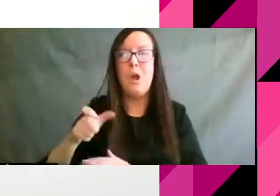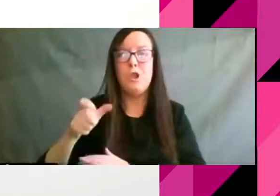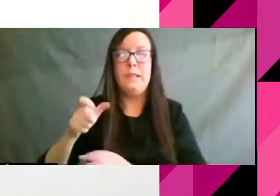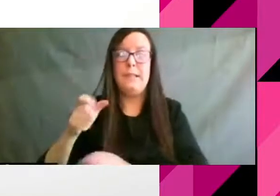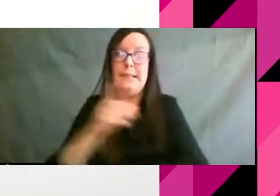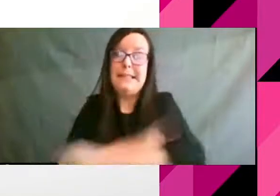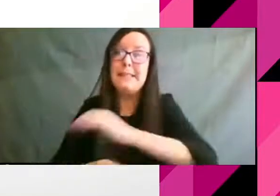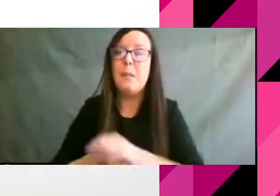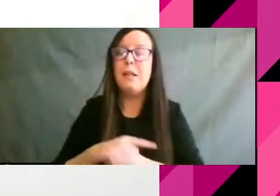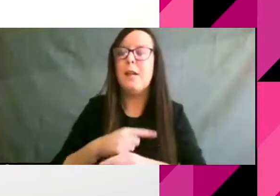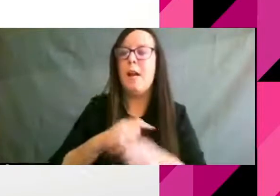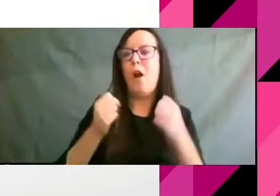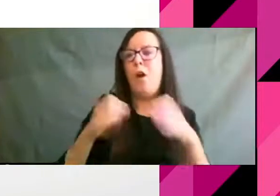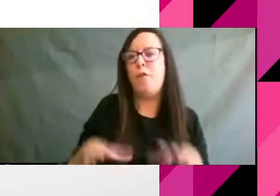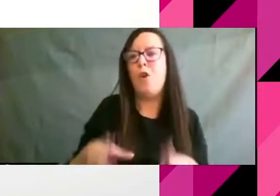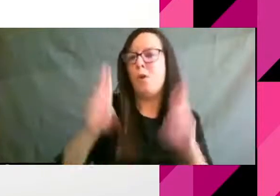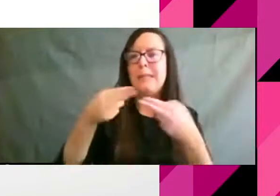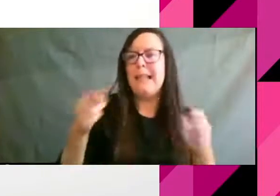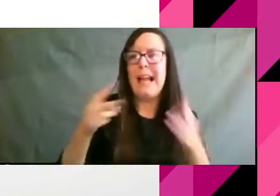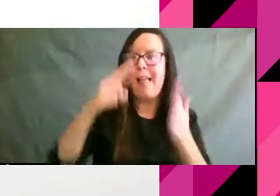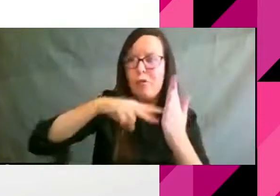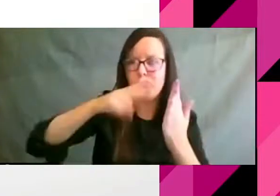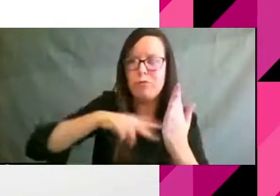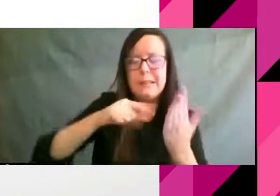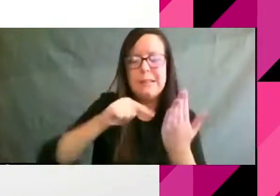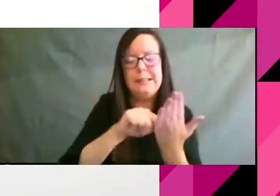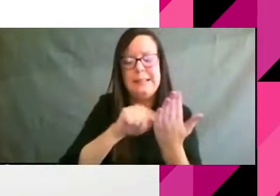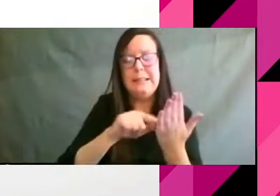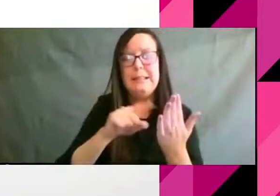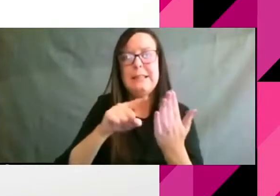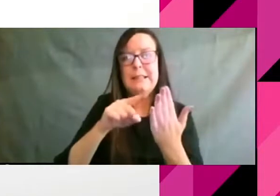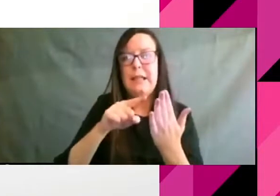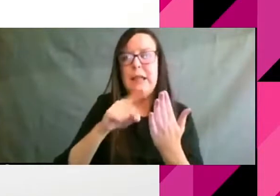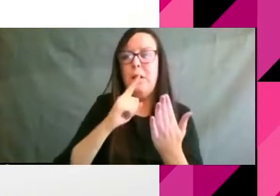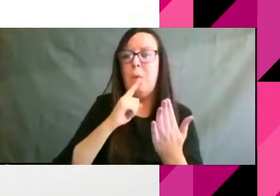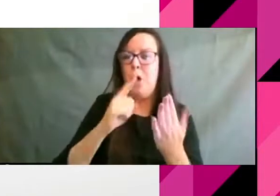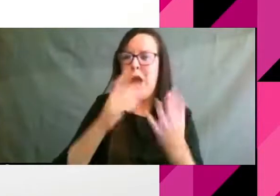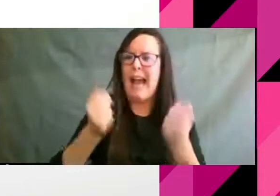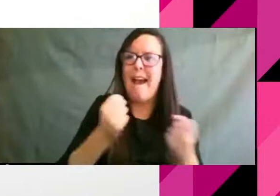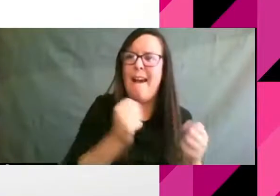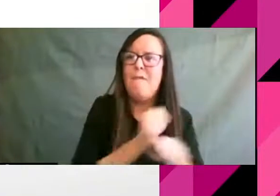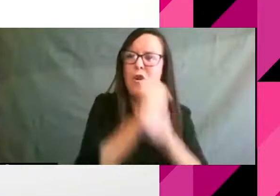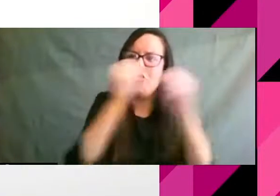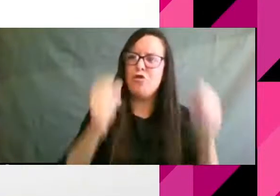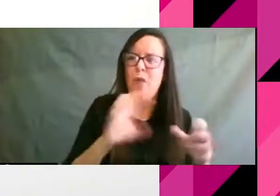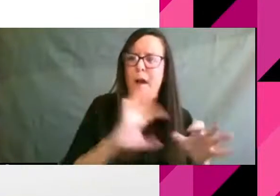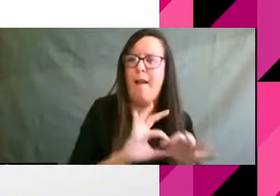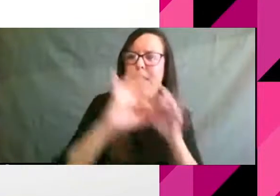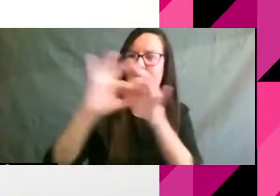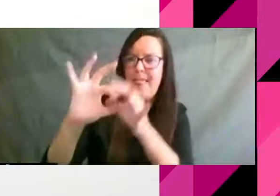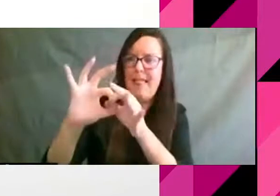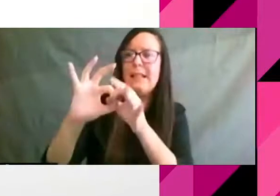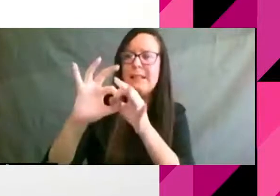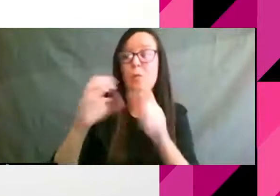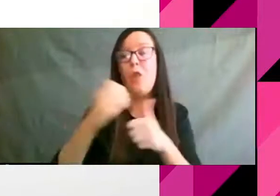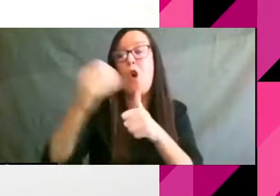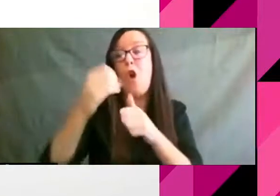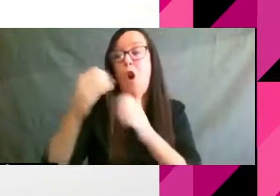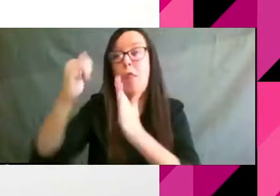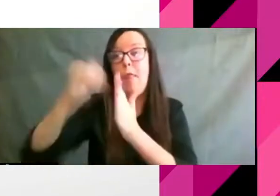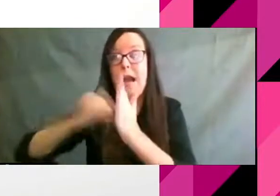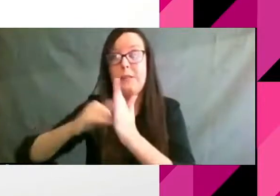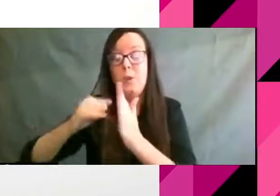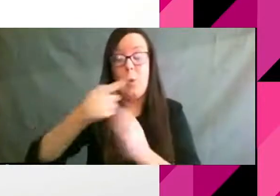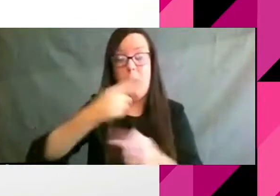vacuum. It is important to remember that there are strong links with other articles of the convention. So when we are reading Article 13, we